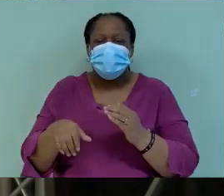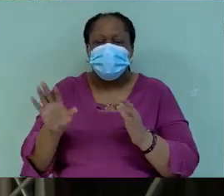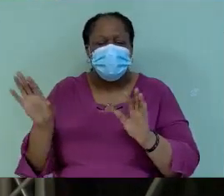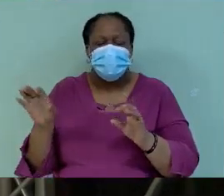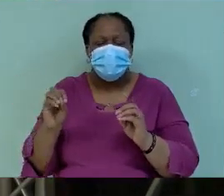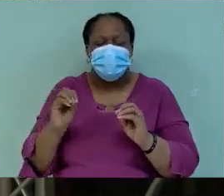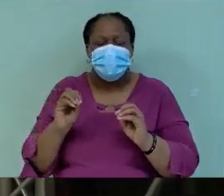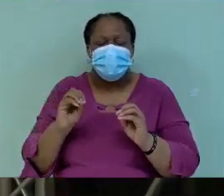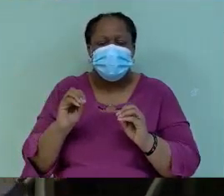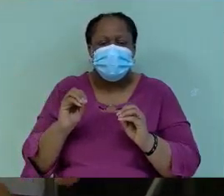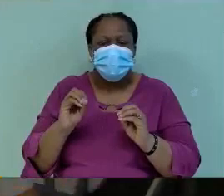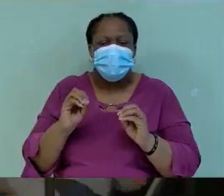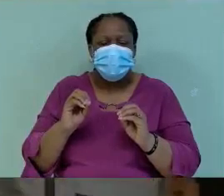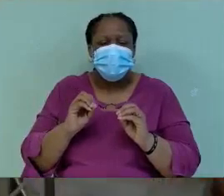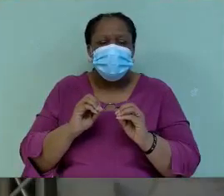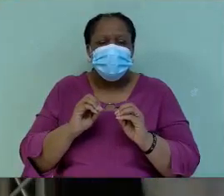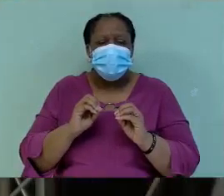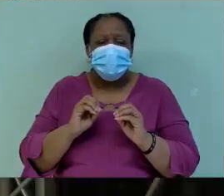at all.